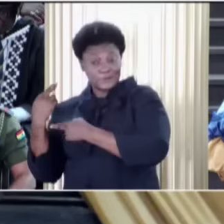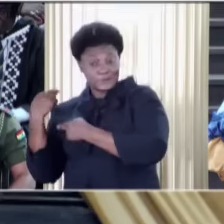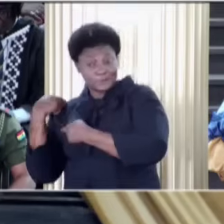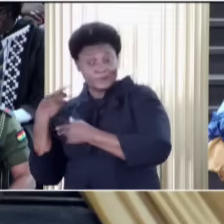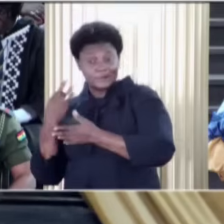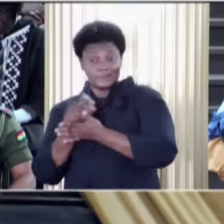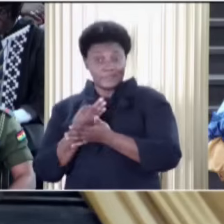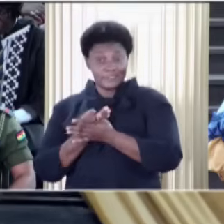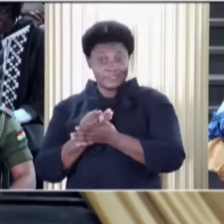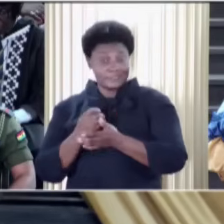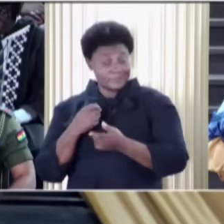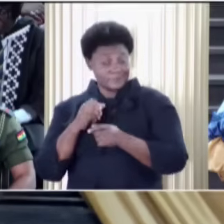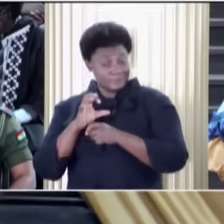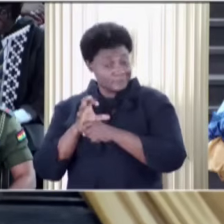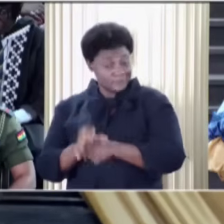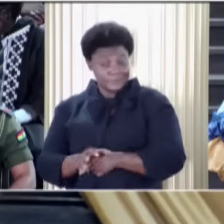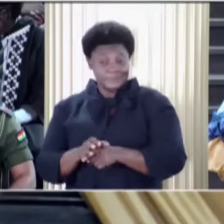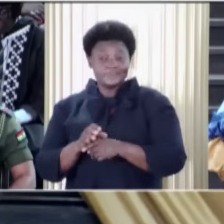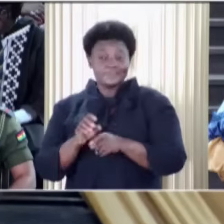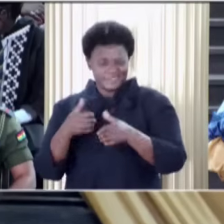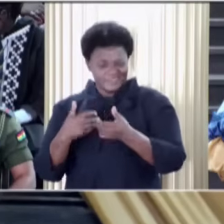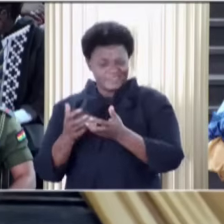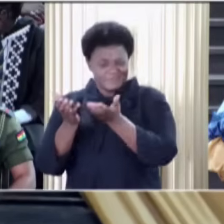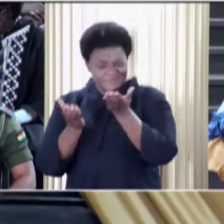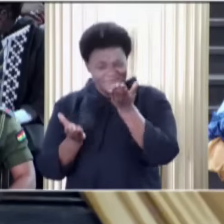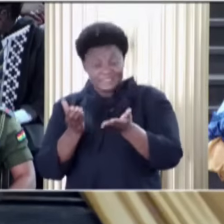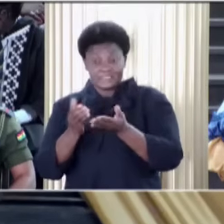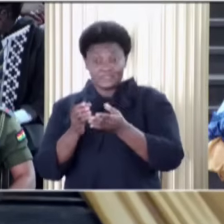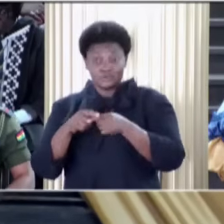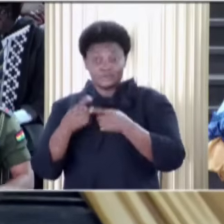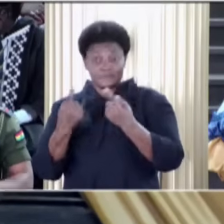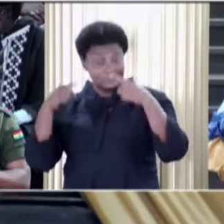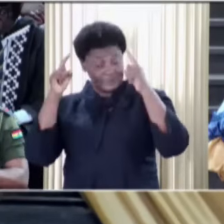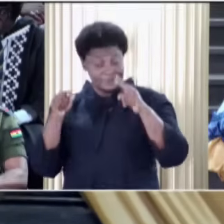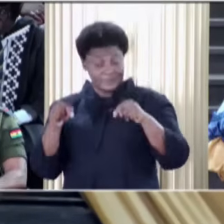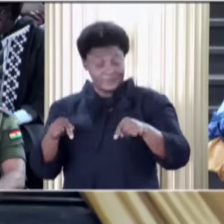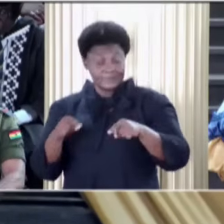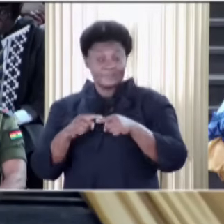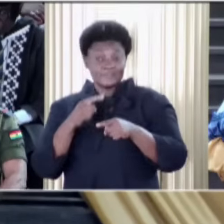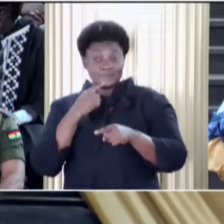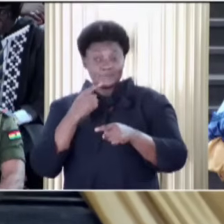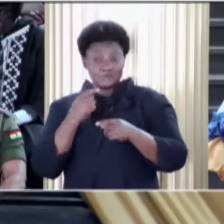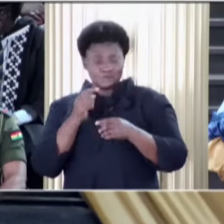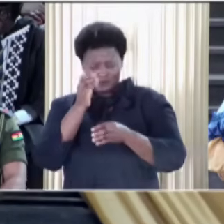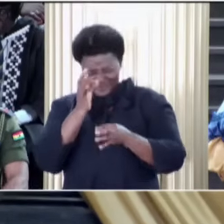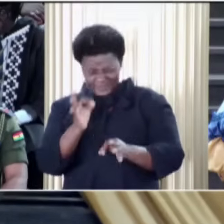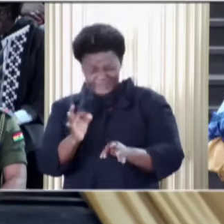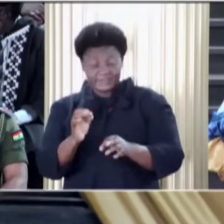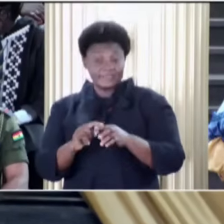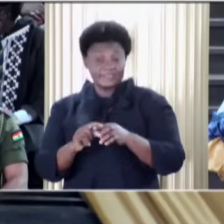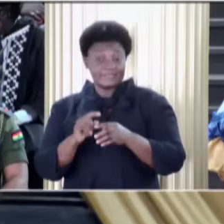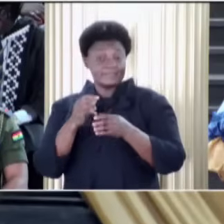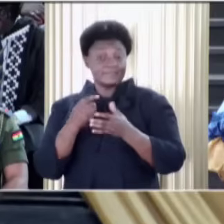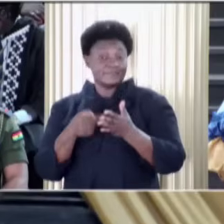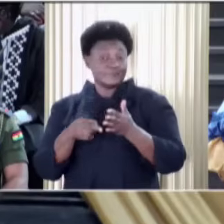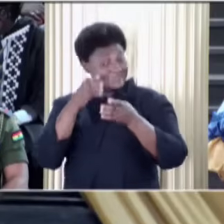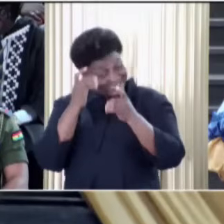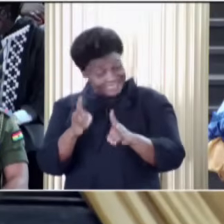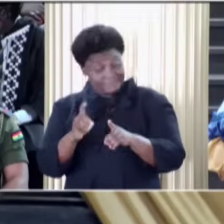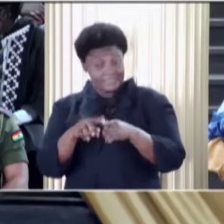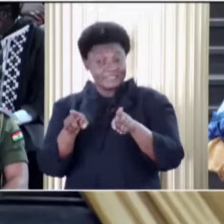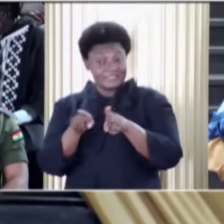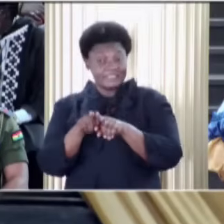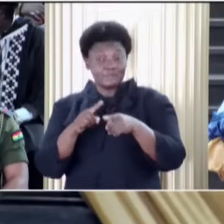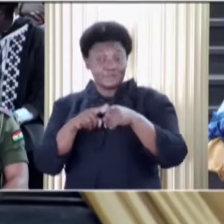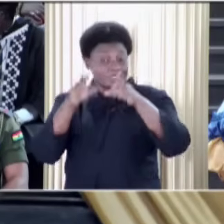financial pressures. Being here today is a confirmation of your resilience and determination, and we